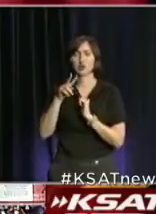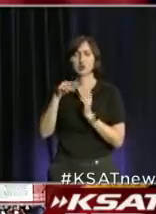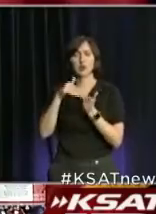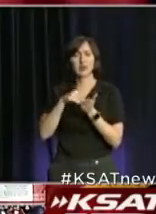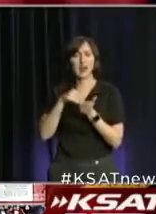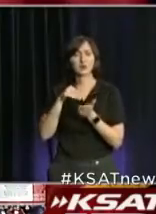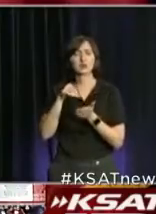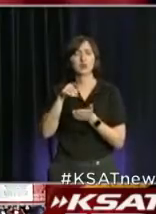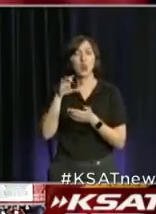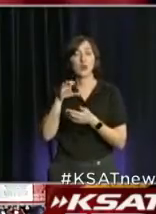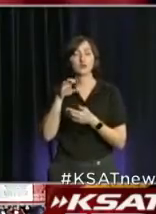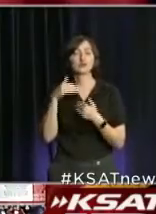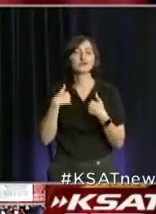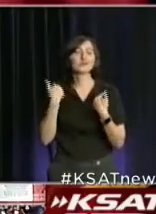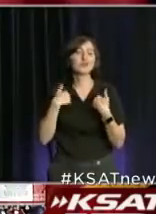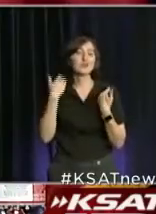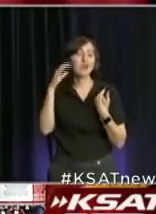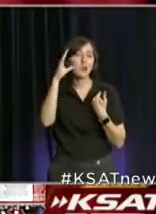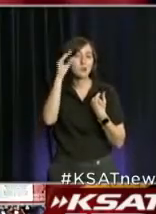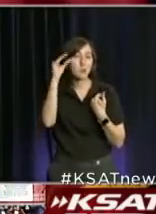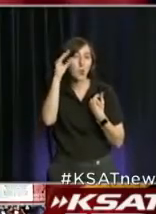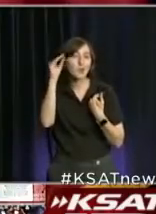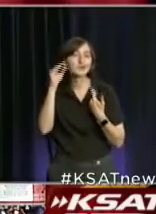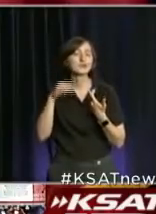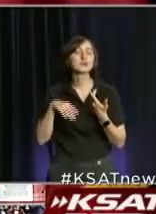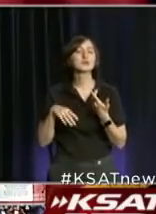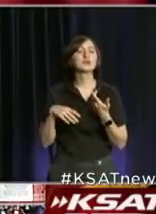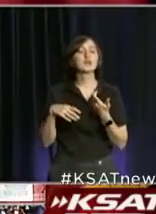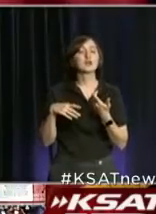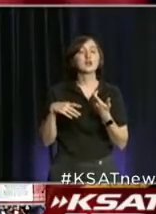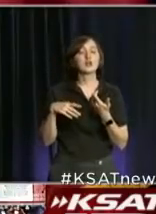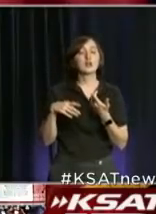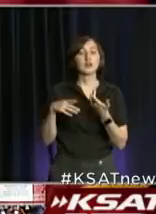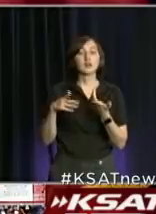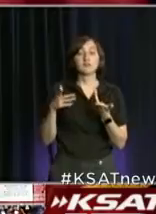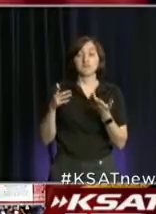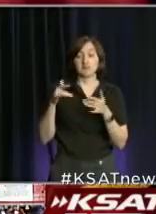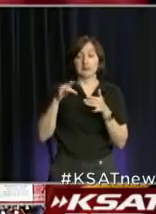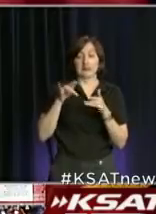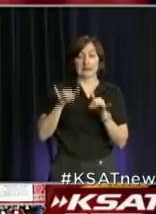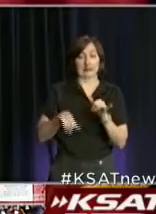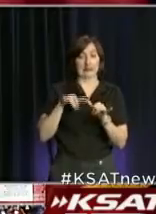young boys that were at